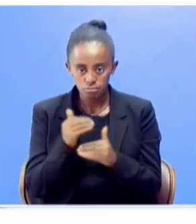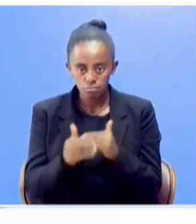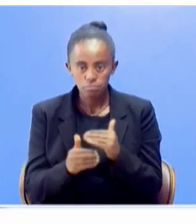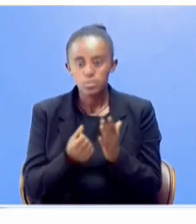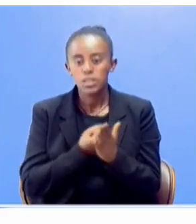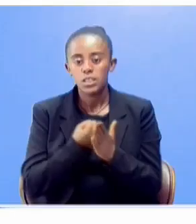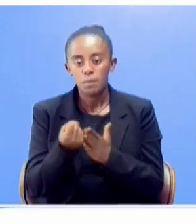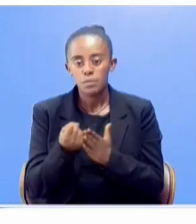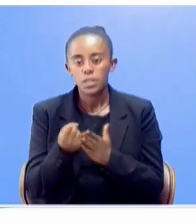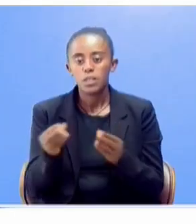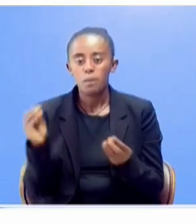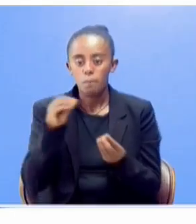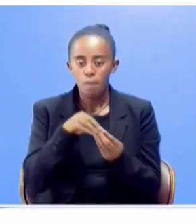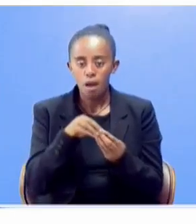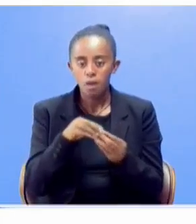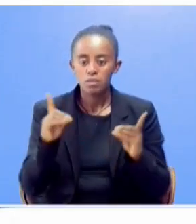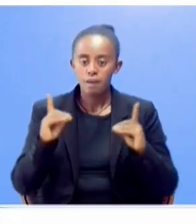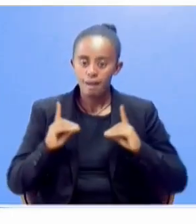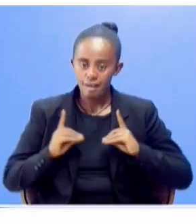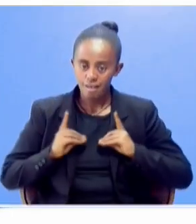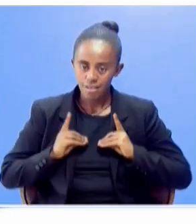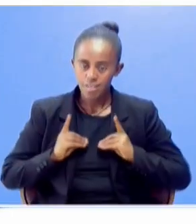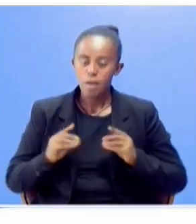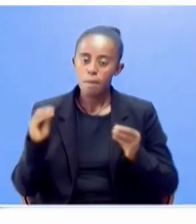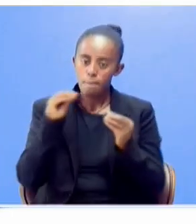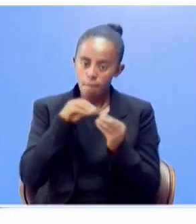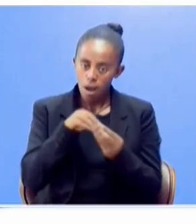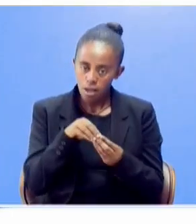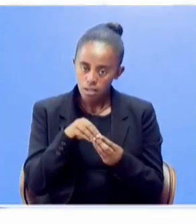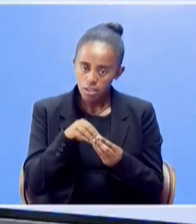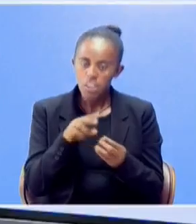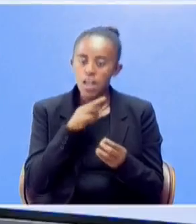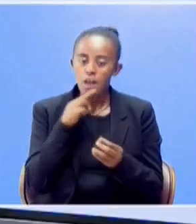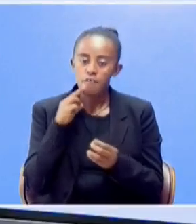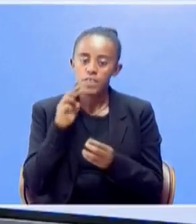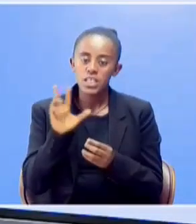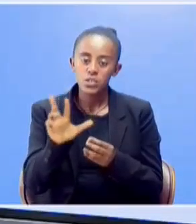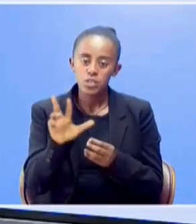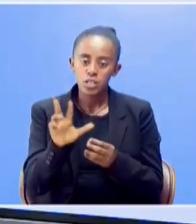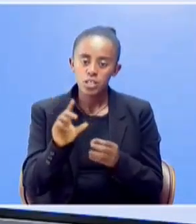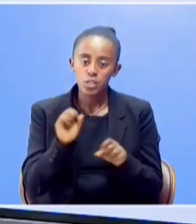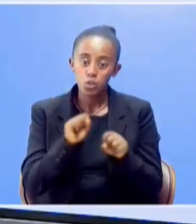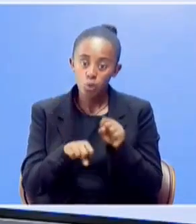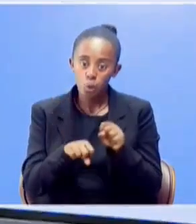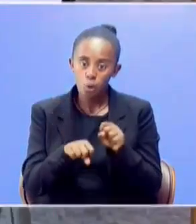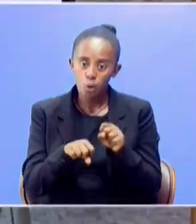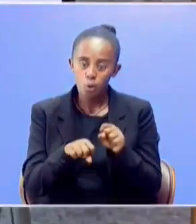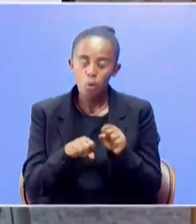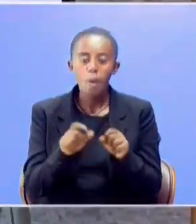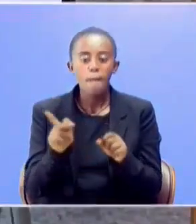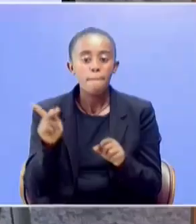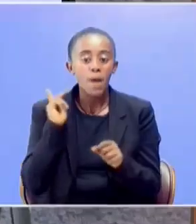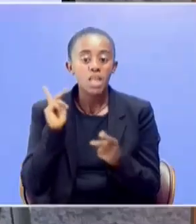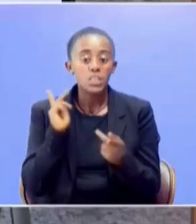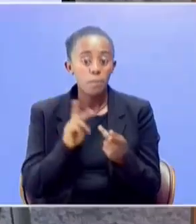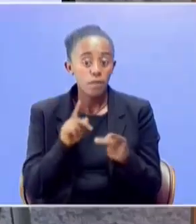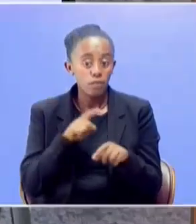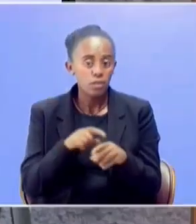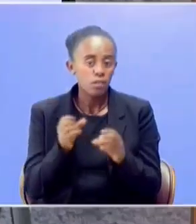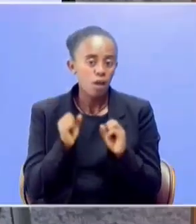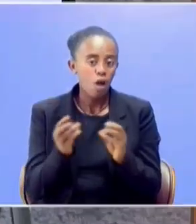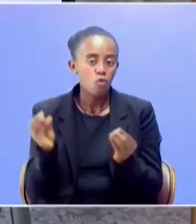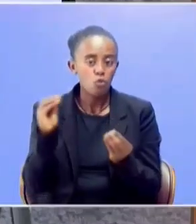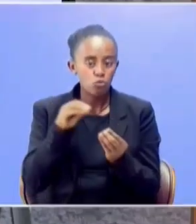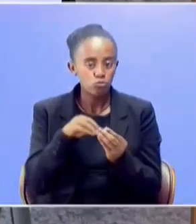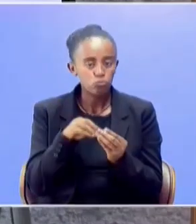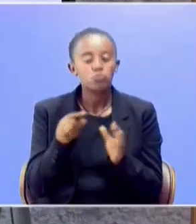subject plus had plus V3. So, past perfect can also help